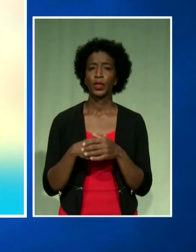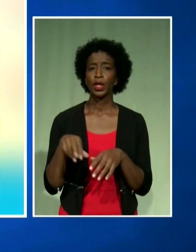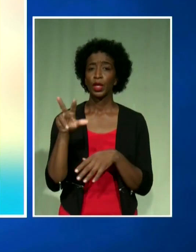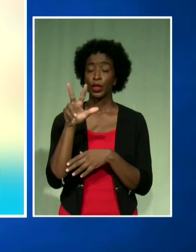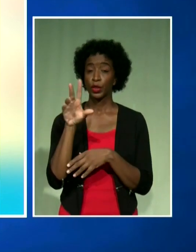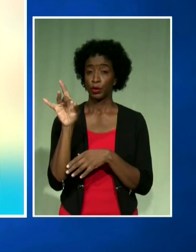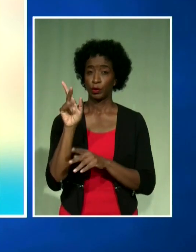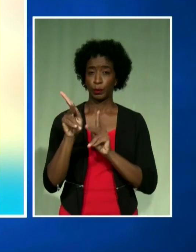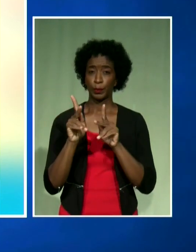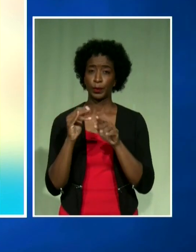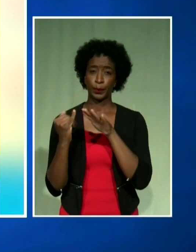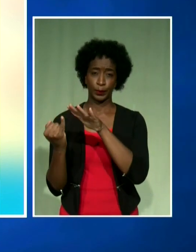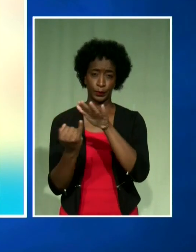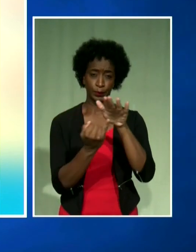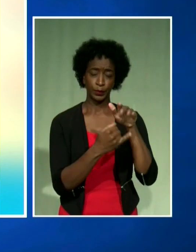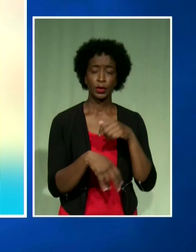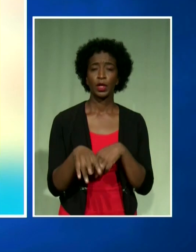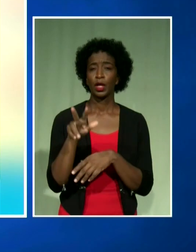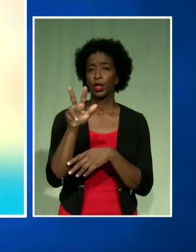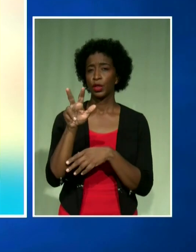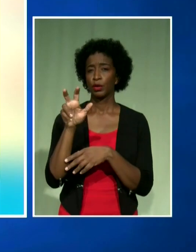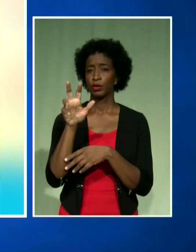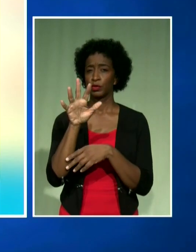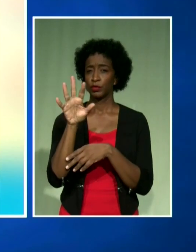facilities, while 356 are in home isolation.